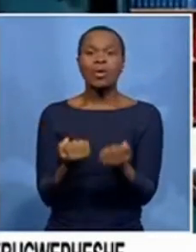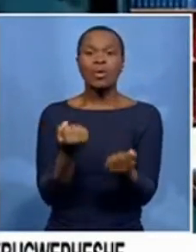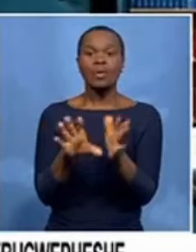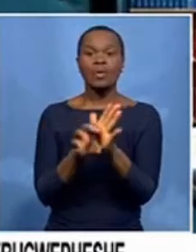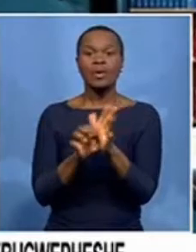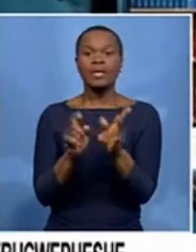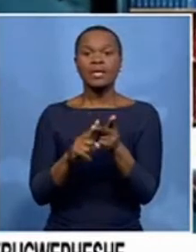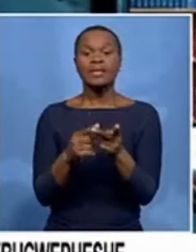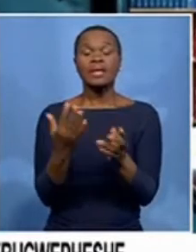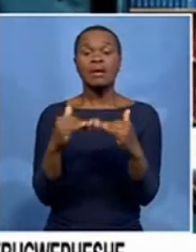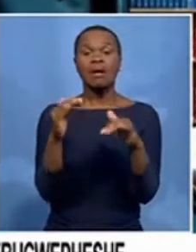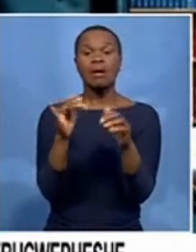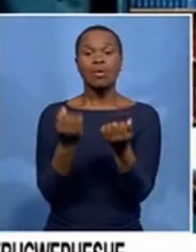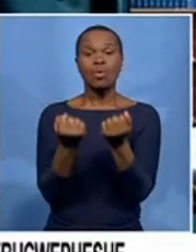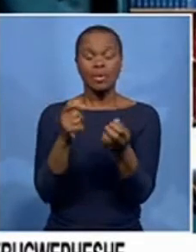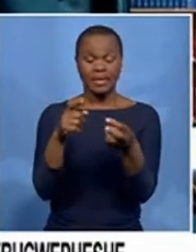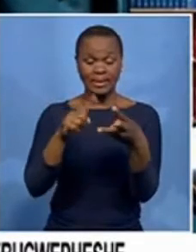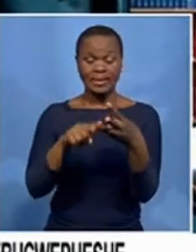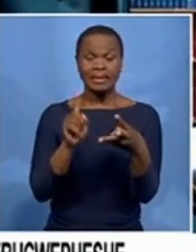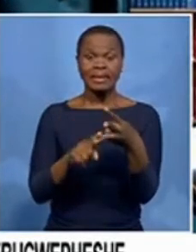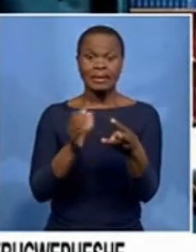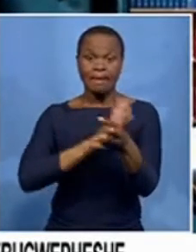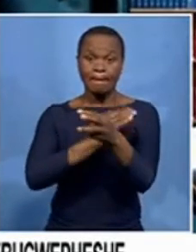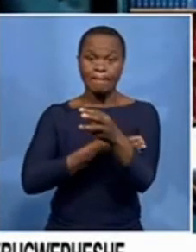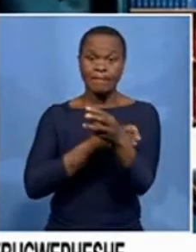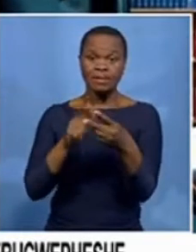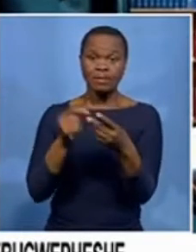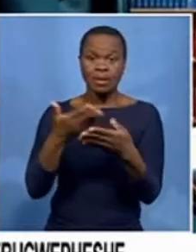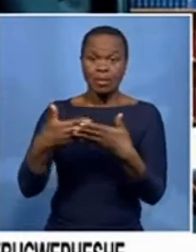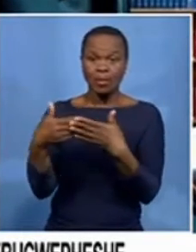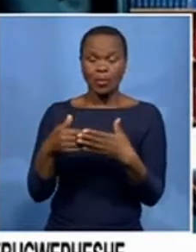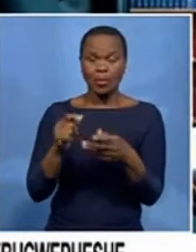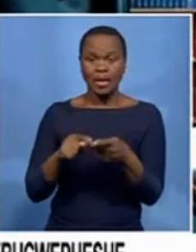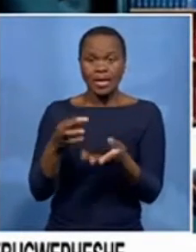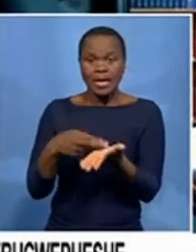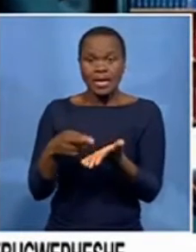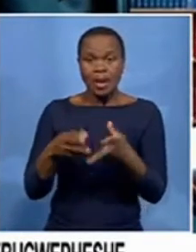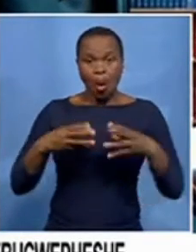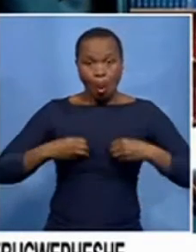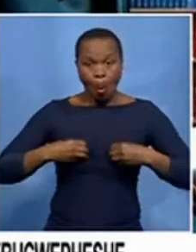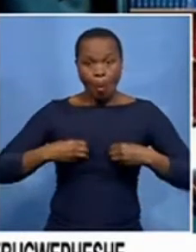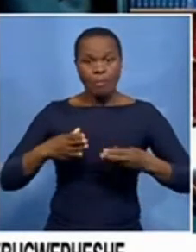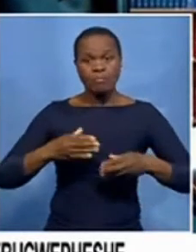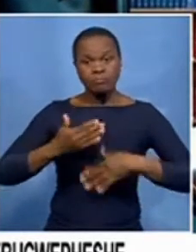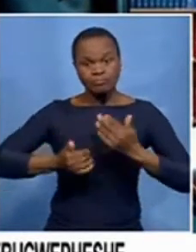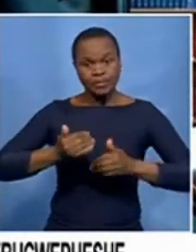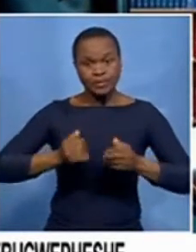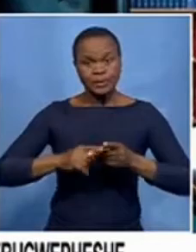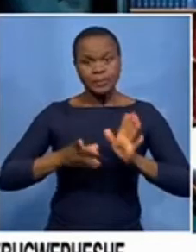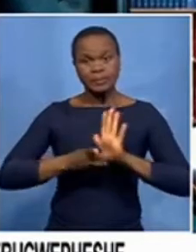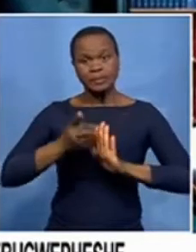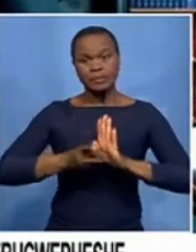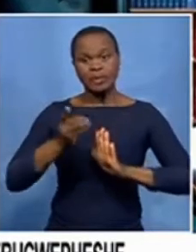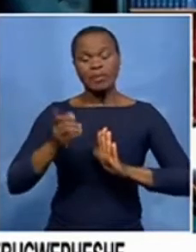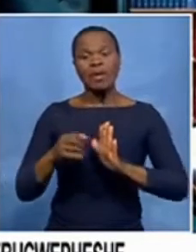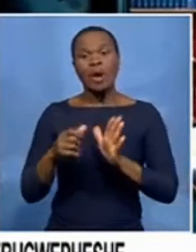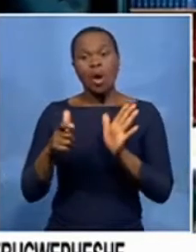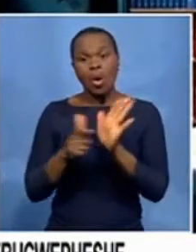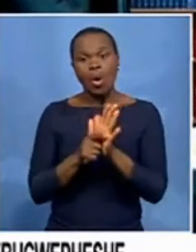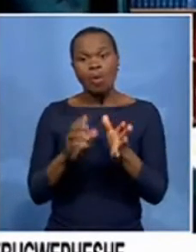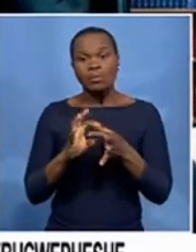Appeal, and High Courts have the inherent power to protect and regulate their own process and to develop the common law, taking